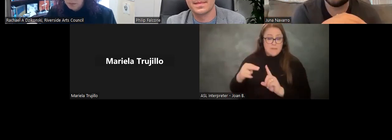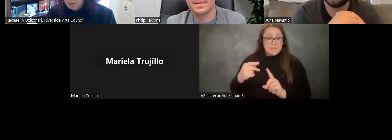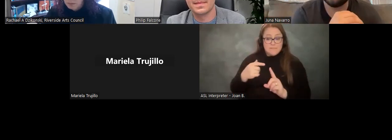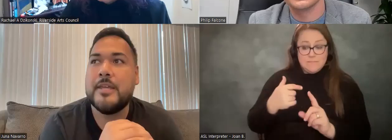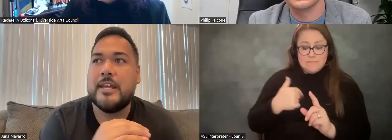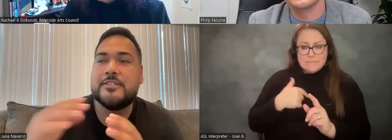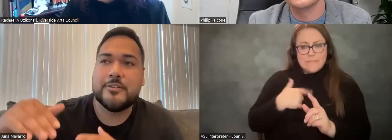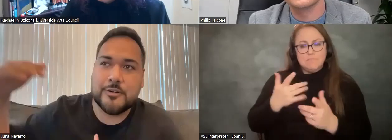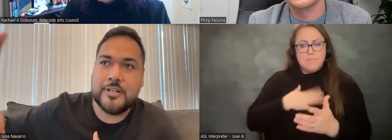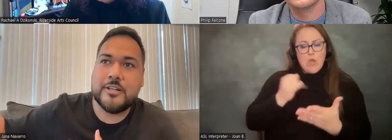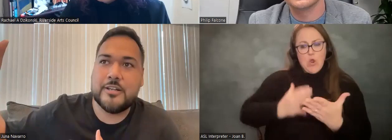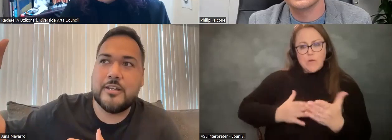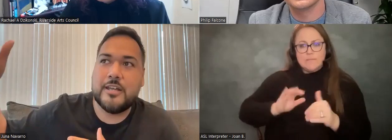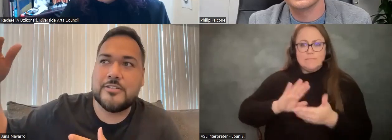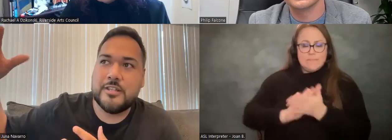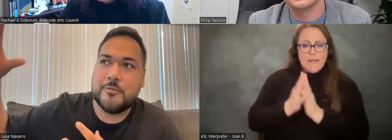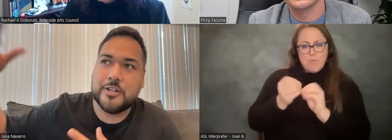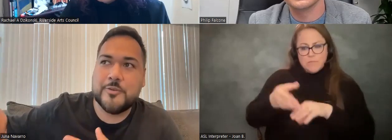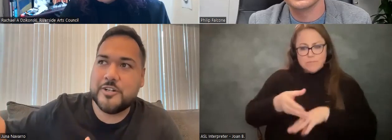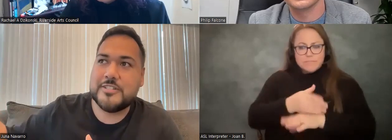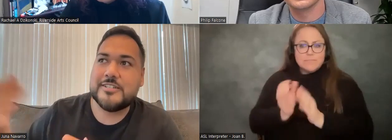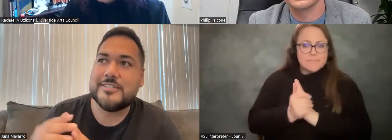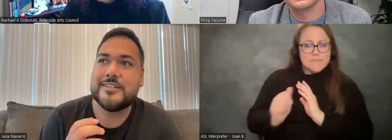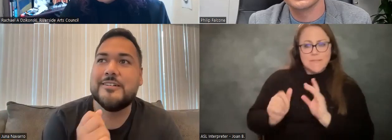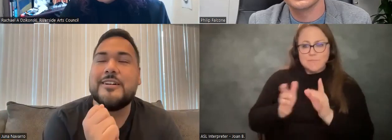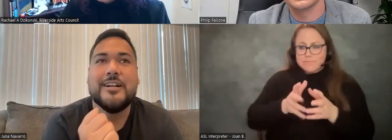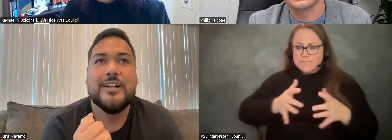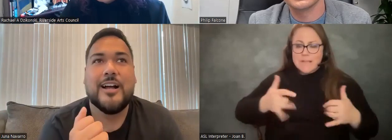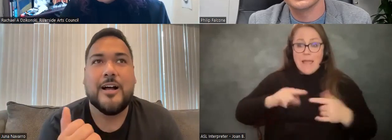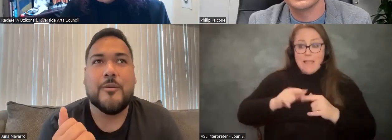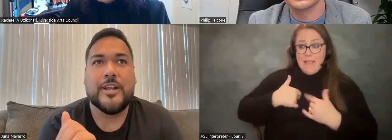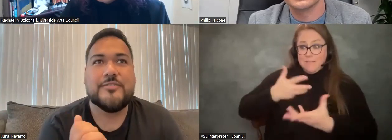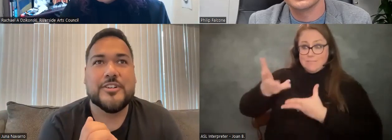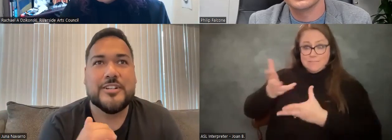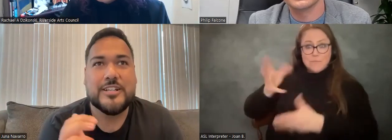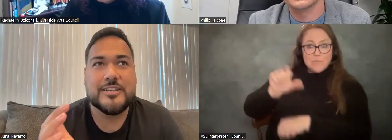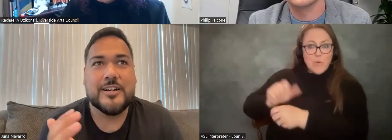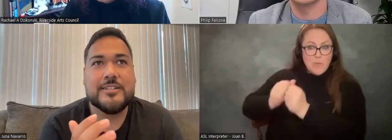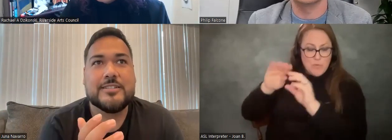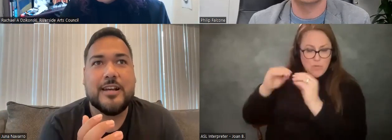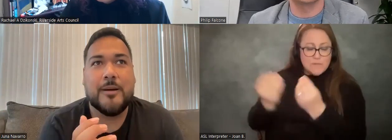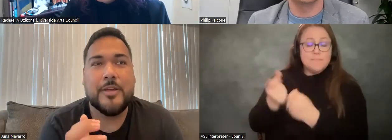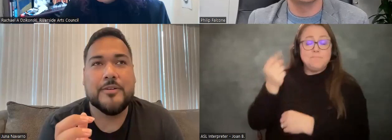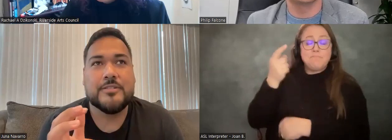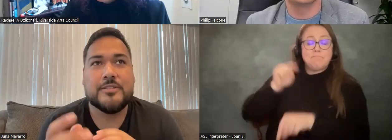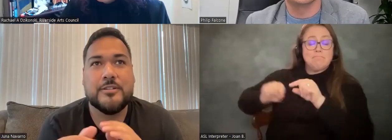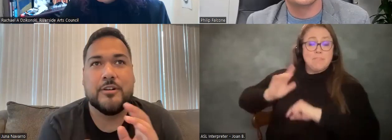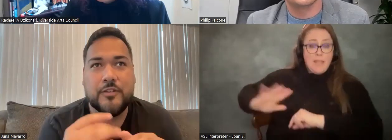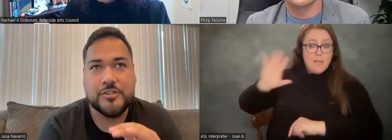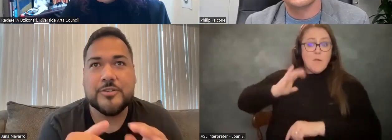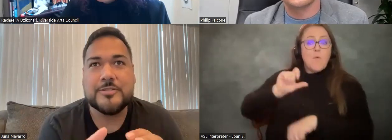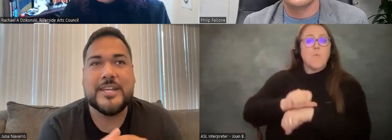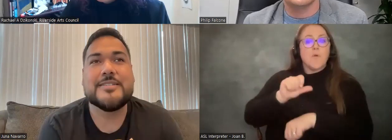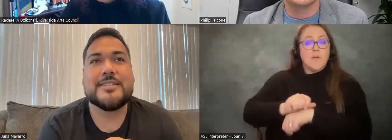artist into growing into like working with organizations. So when I first started as an artist, it was through